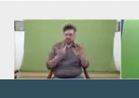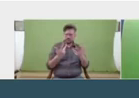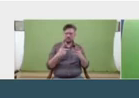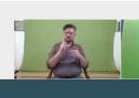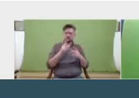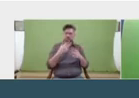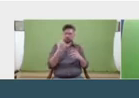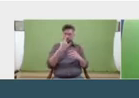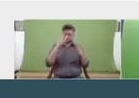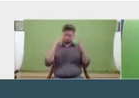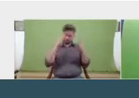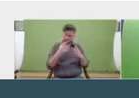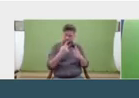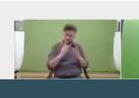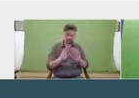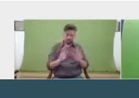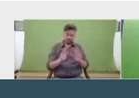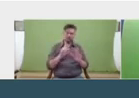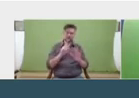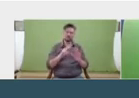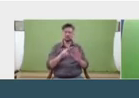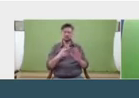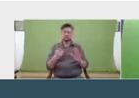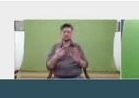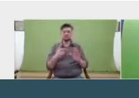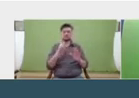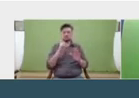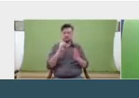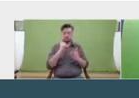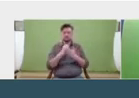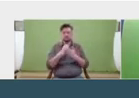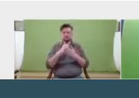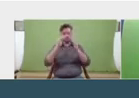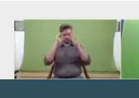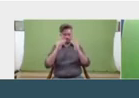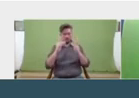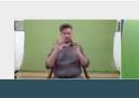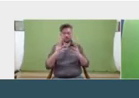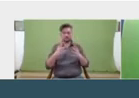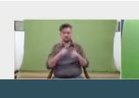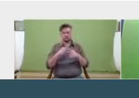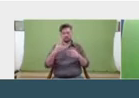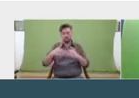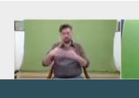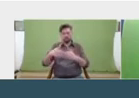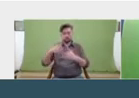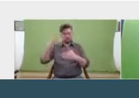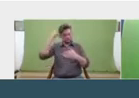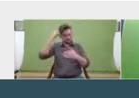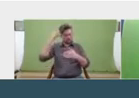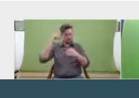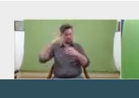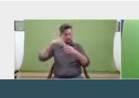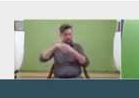with you should be concerned with the contiguous areas of the brain anatomy right